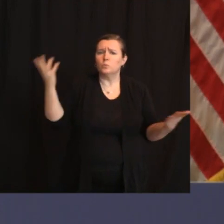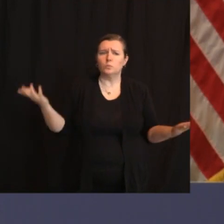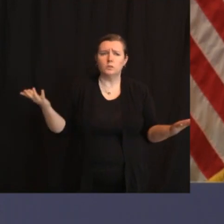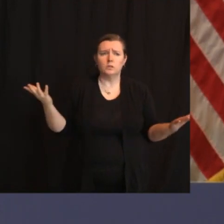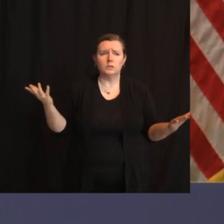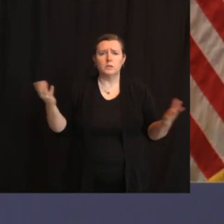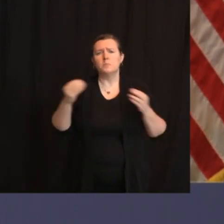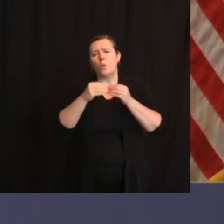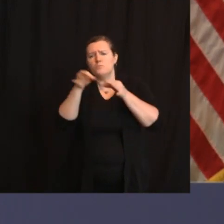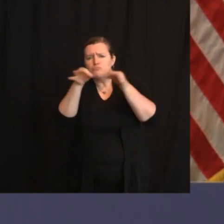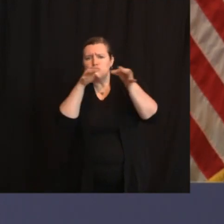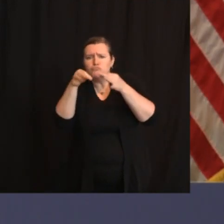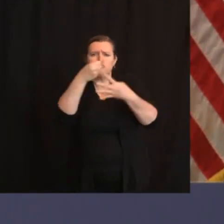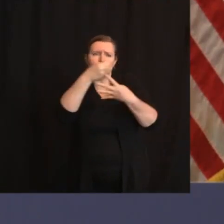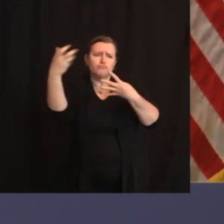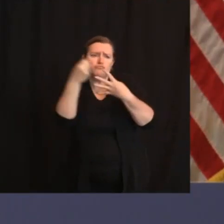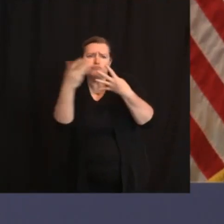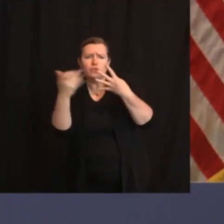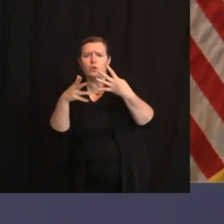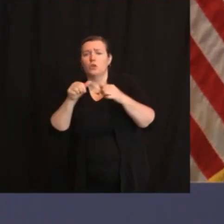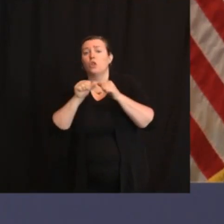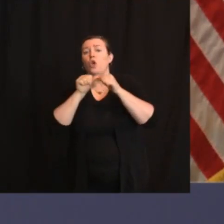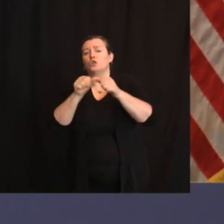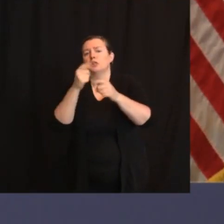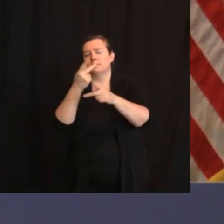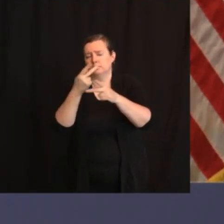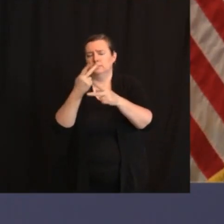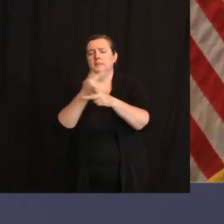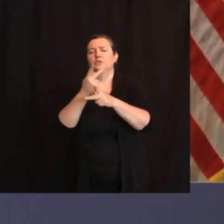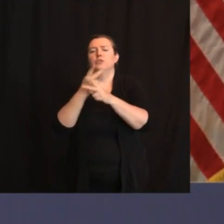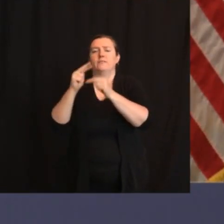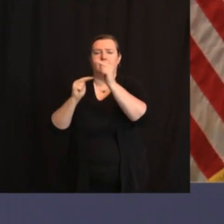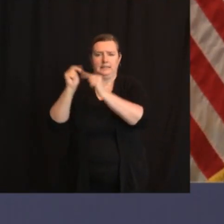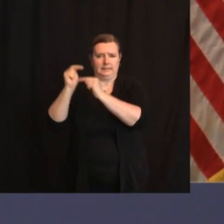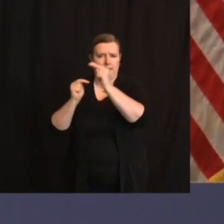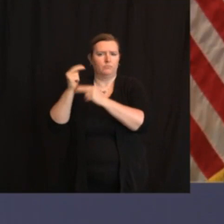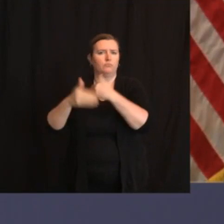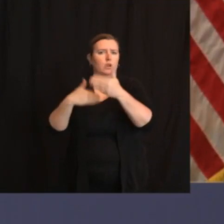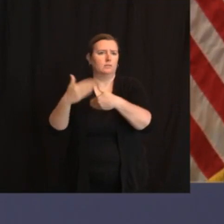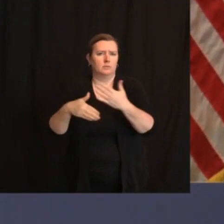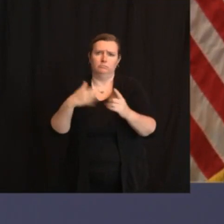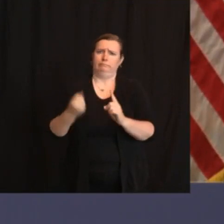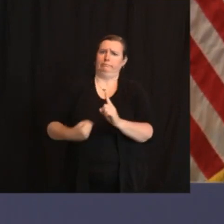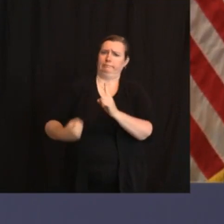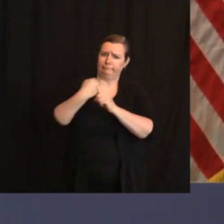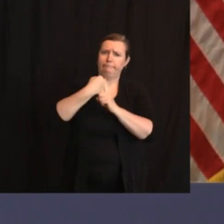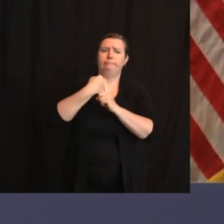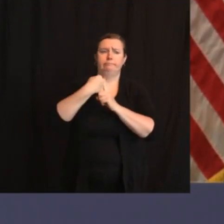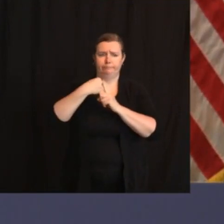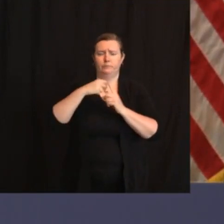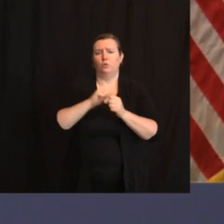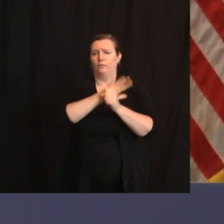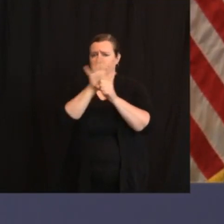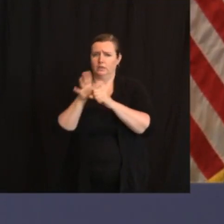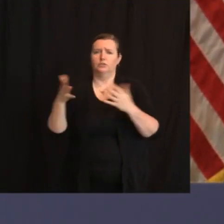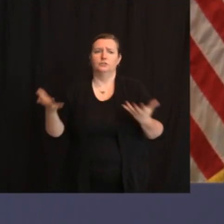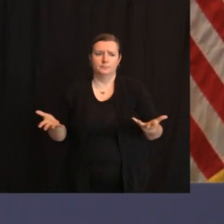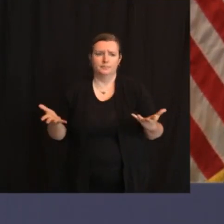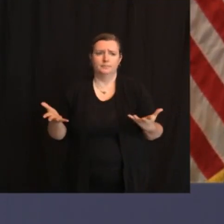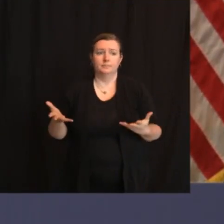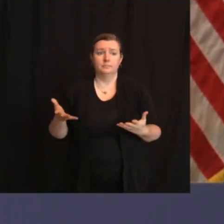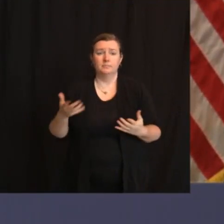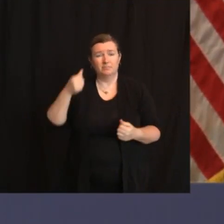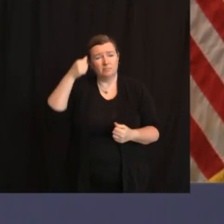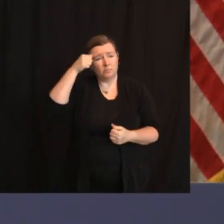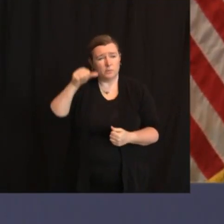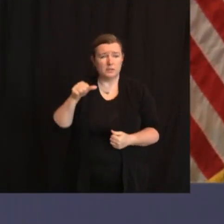facilities, which have been especially hard hit by COVID-19. In the wake, in specific, of the tragedy at the Andover